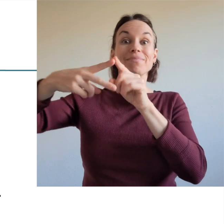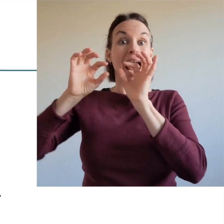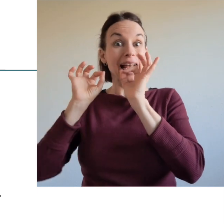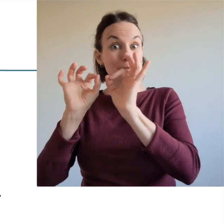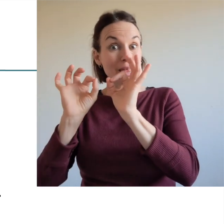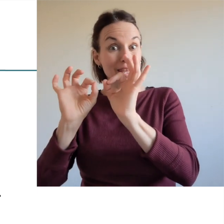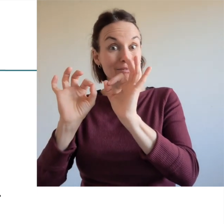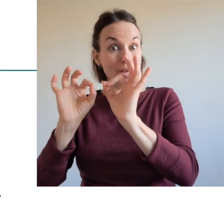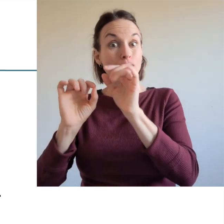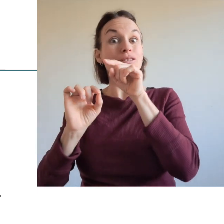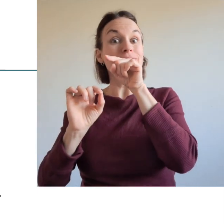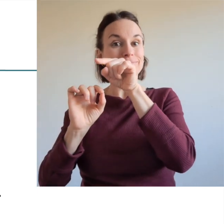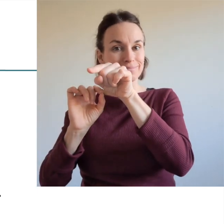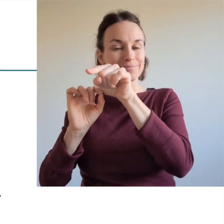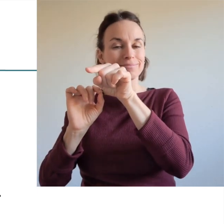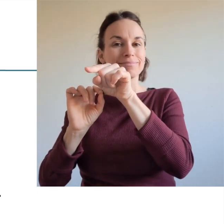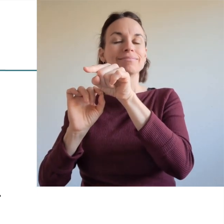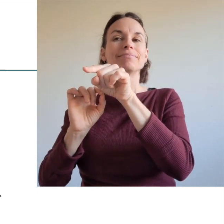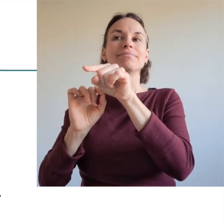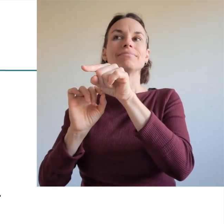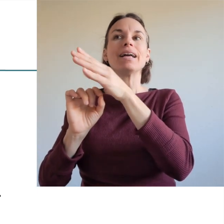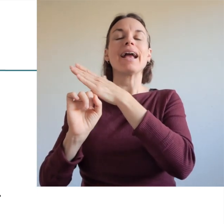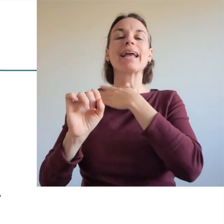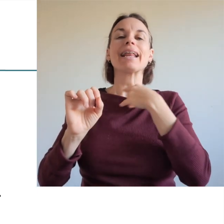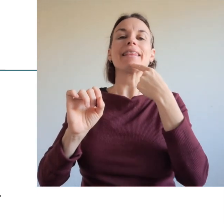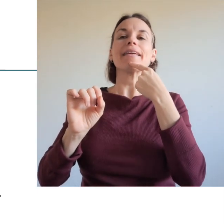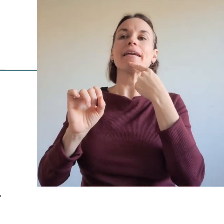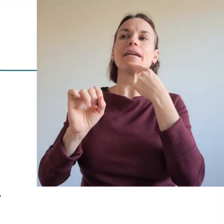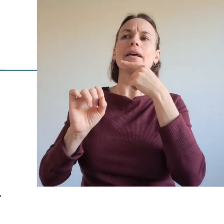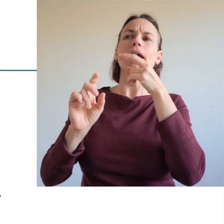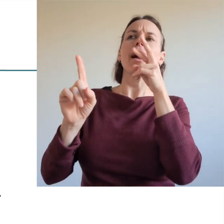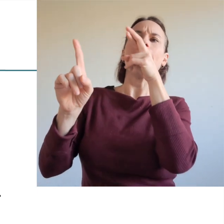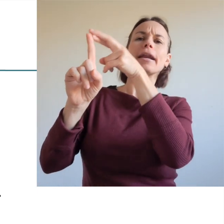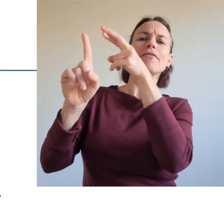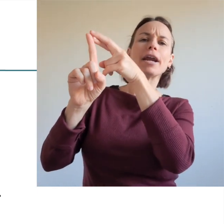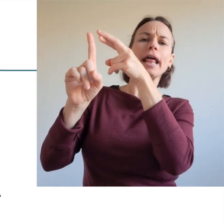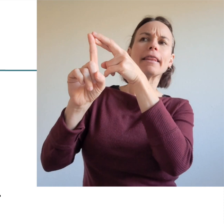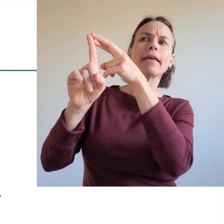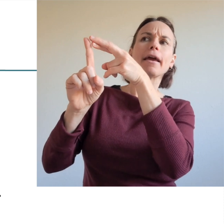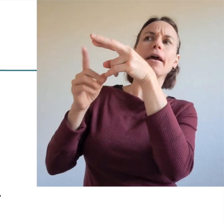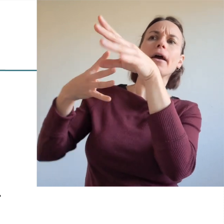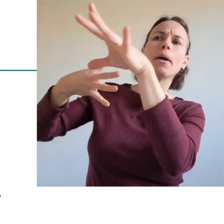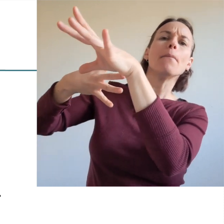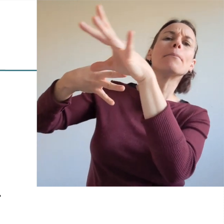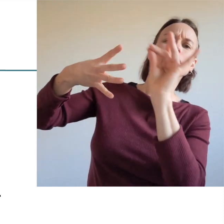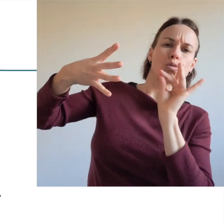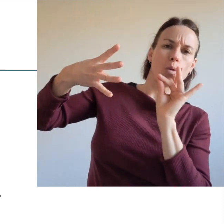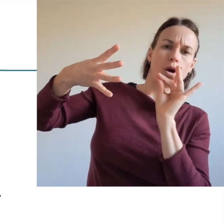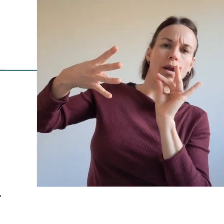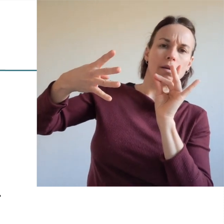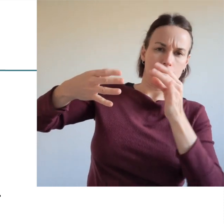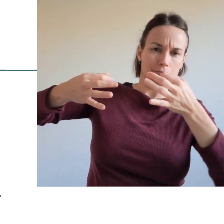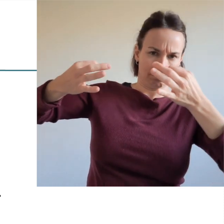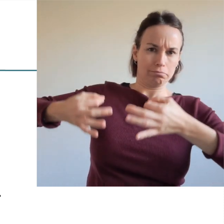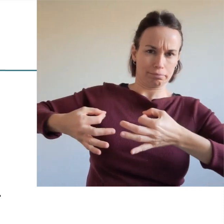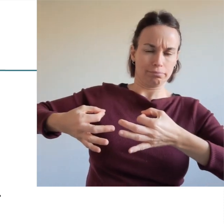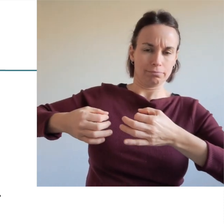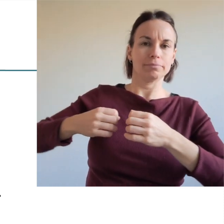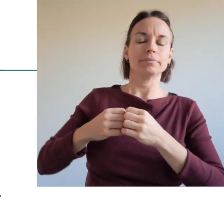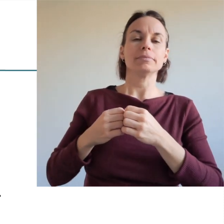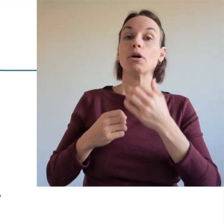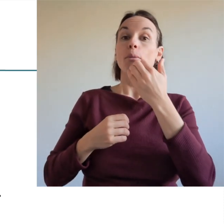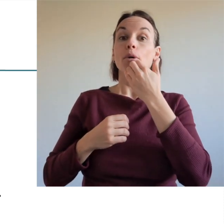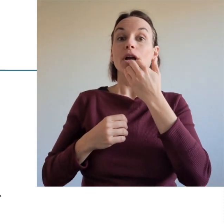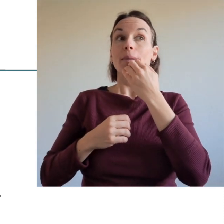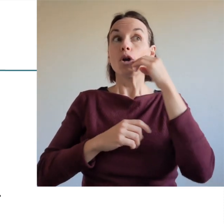In the specific uses, the existence of the referent is presupposed. We find an example in the slide